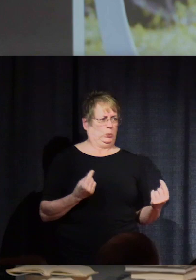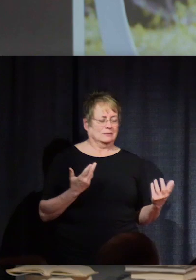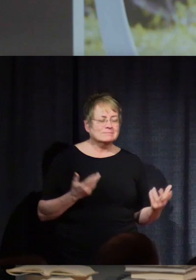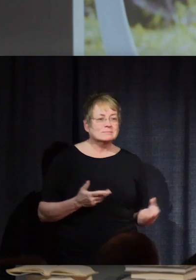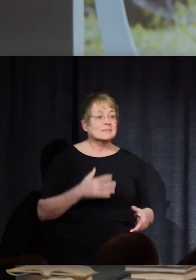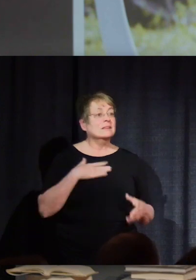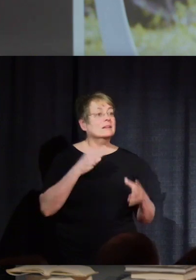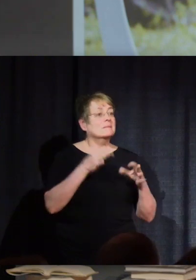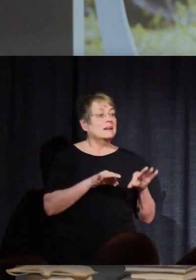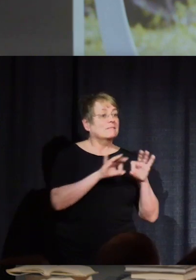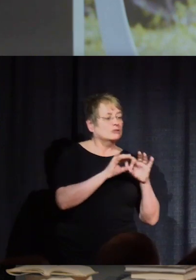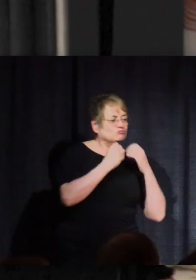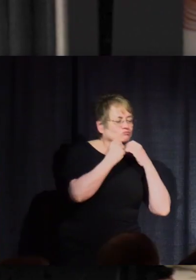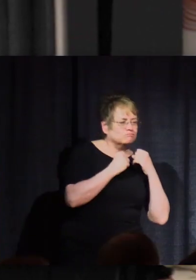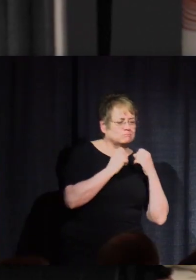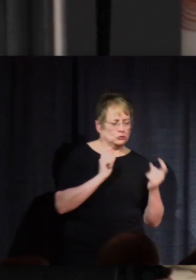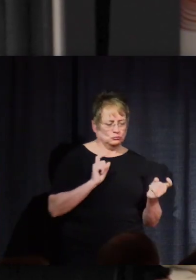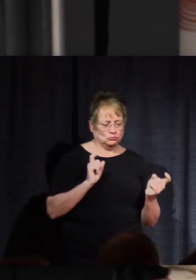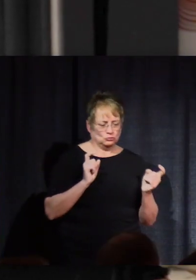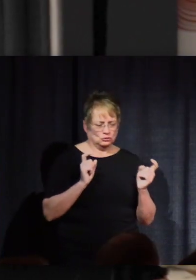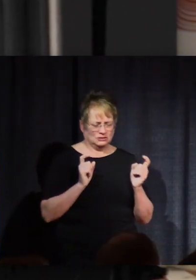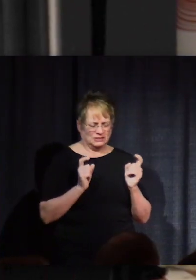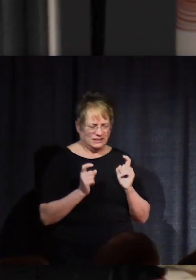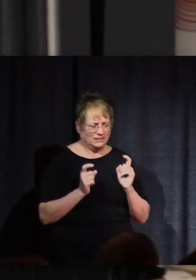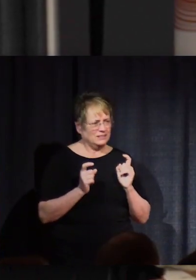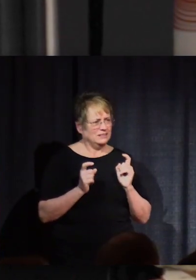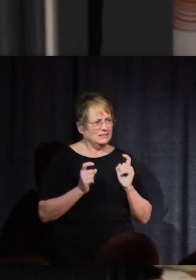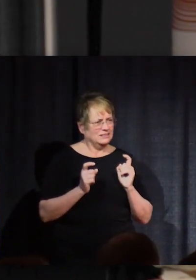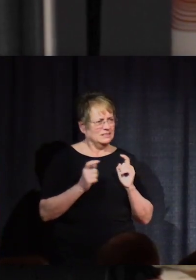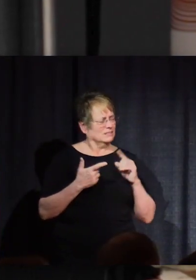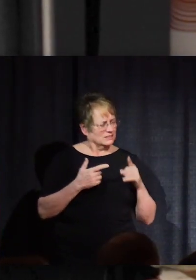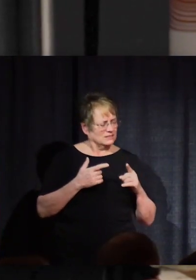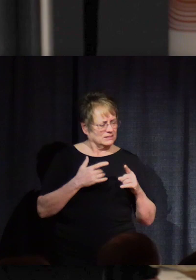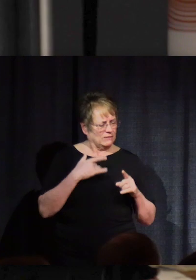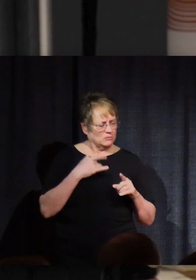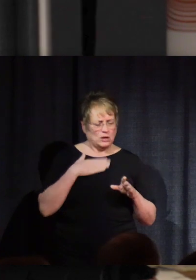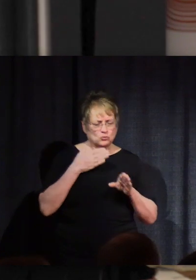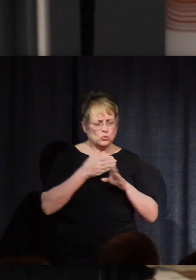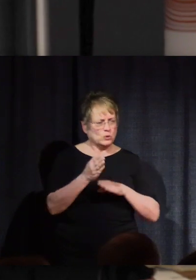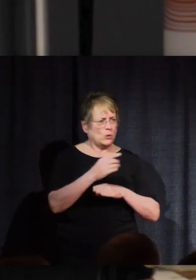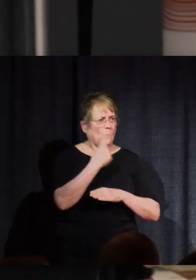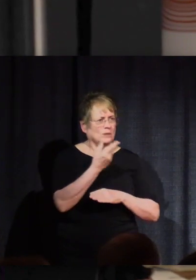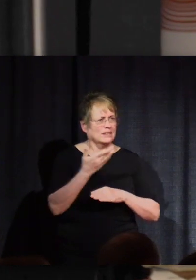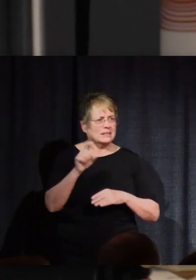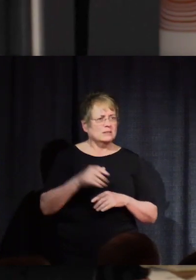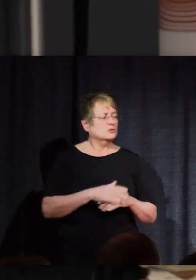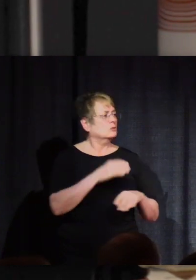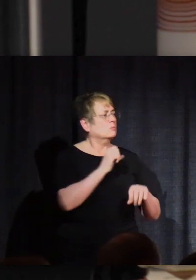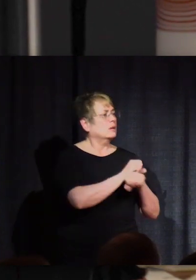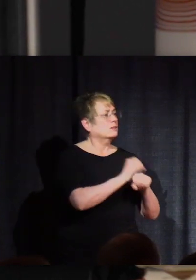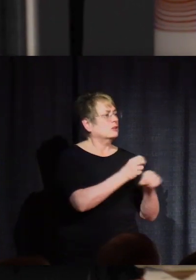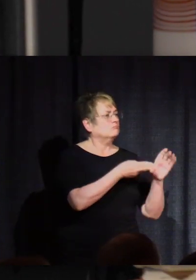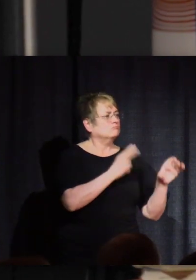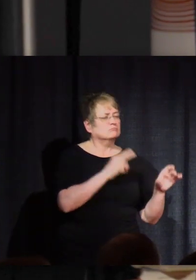My values continued to shift, and I was finding fulfillment in more than just my career. So I left my job,